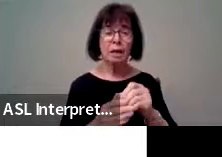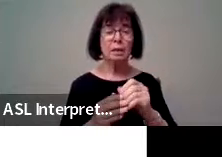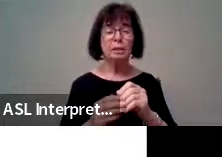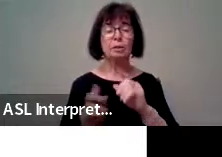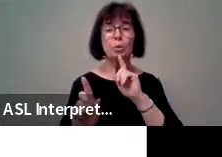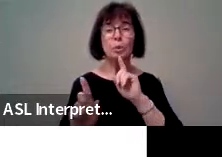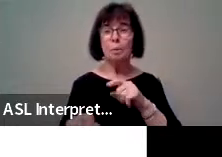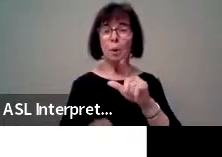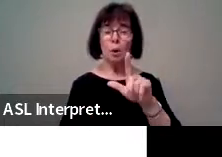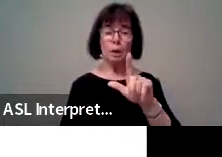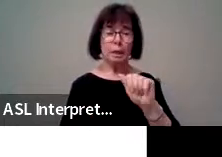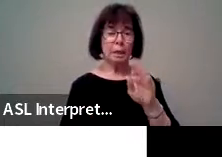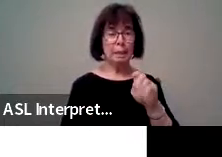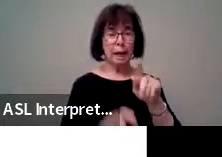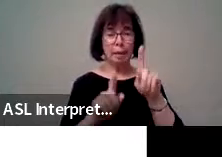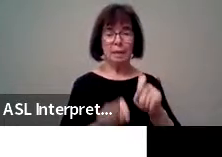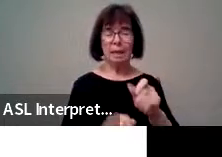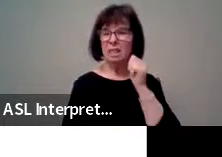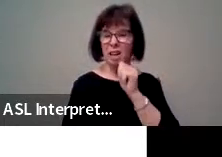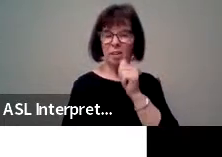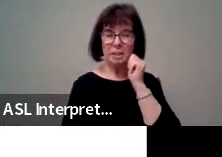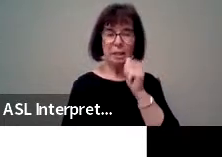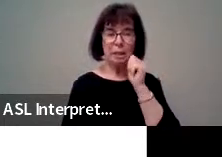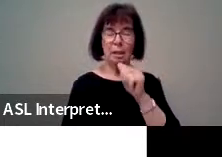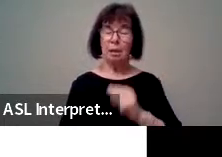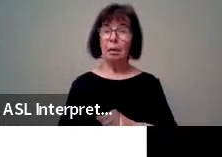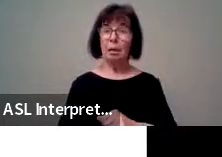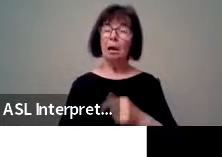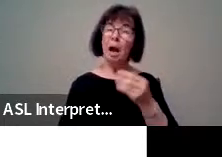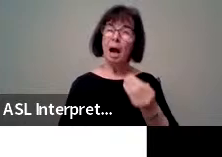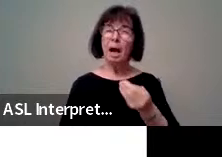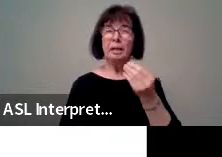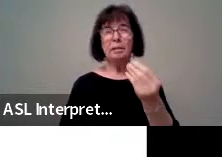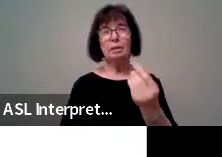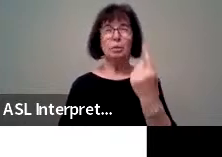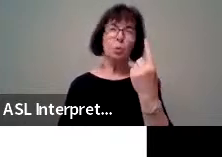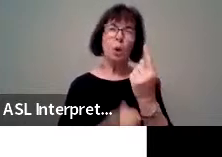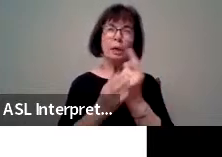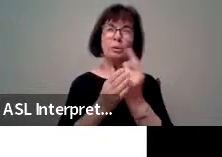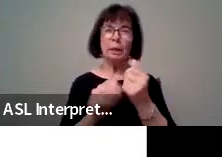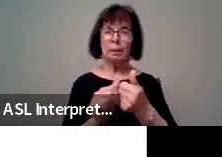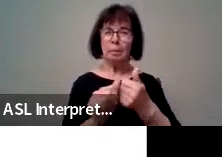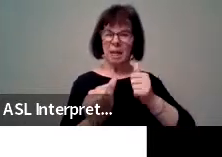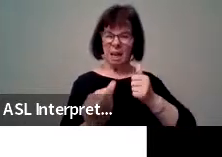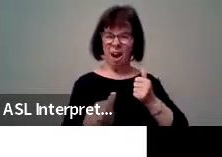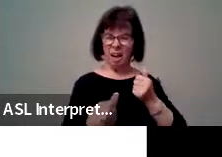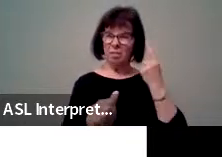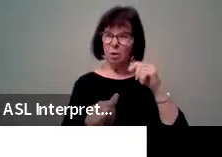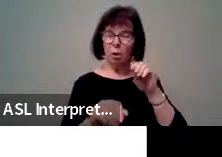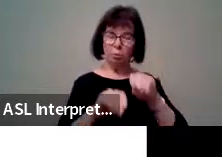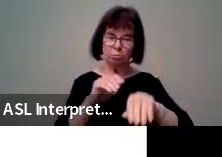day. I look at this on our dashboard, and I give it a week delay for all the data entry to go in.